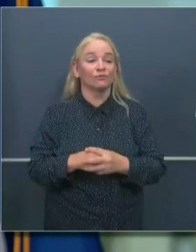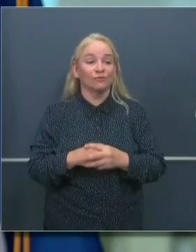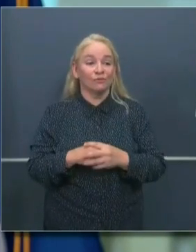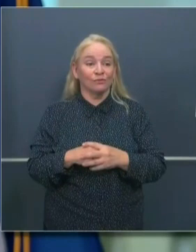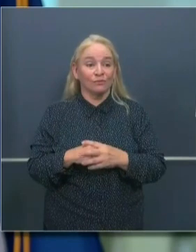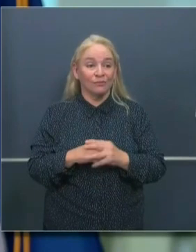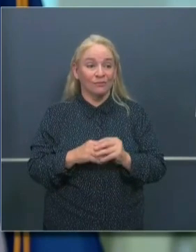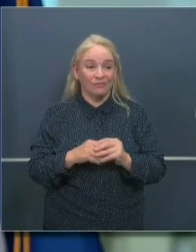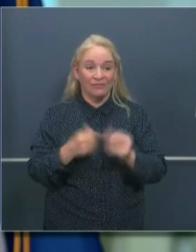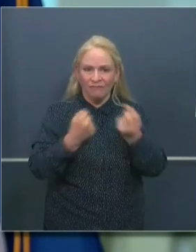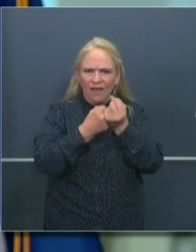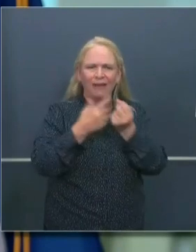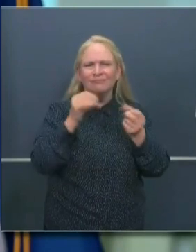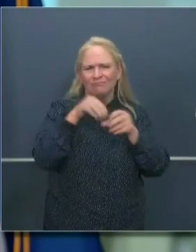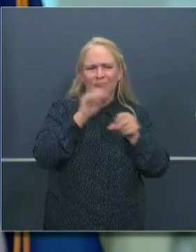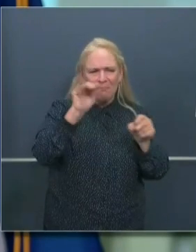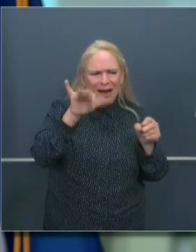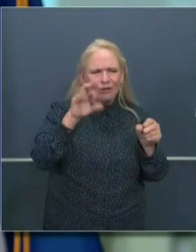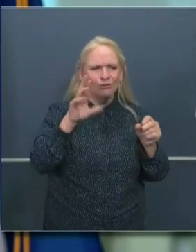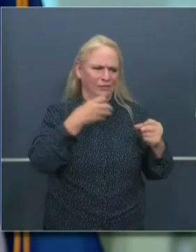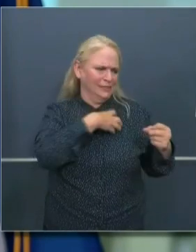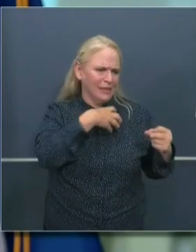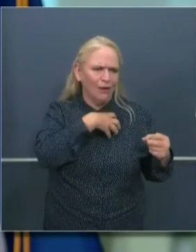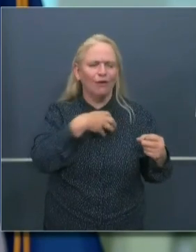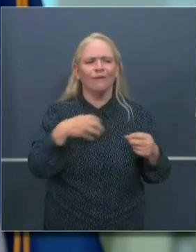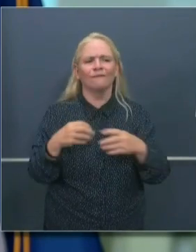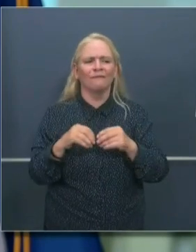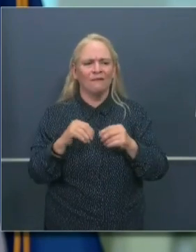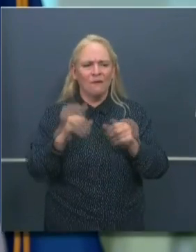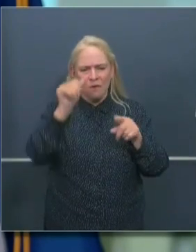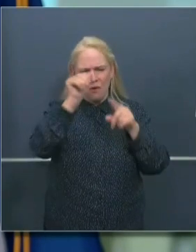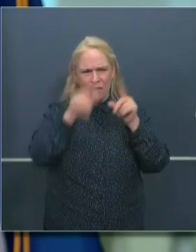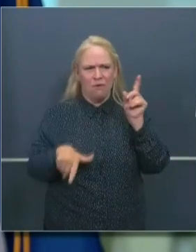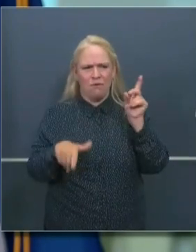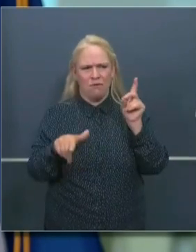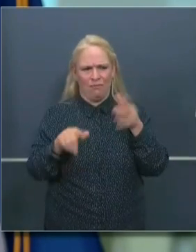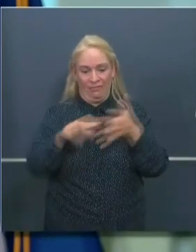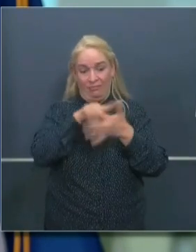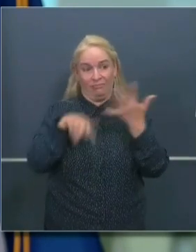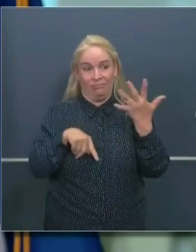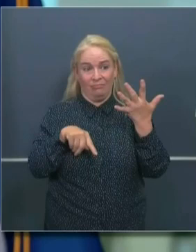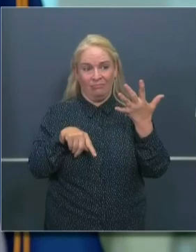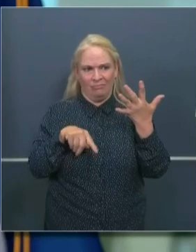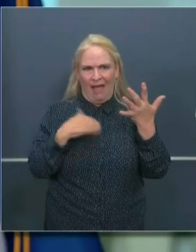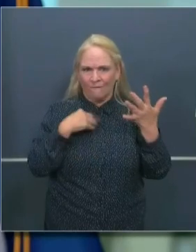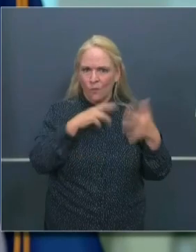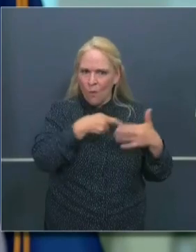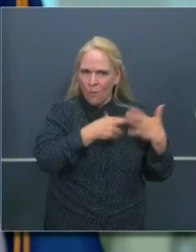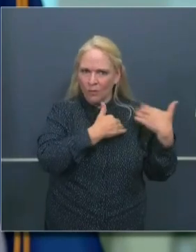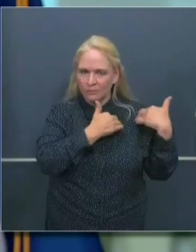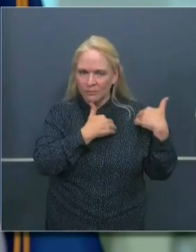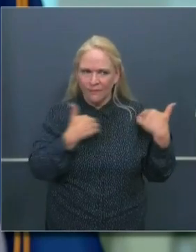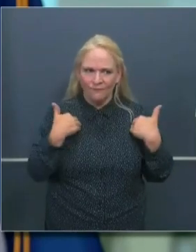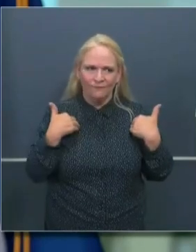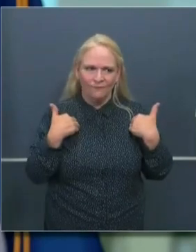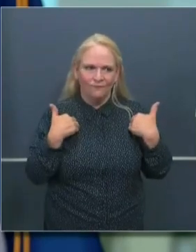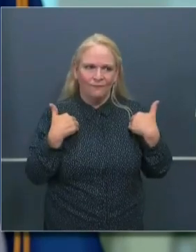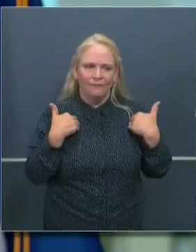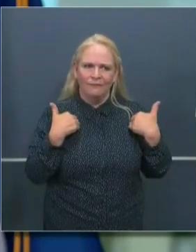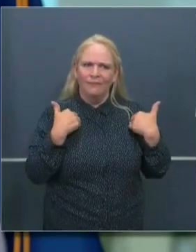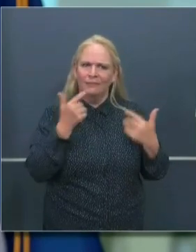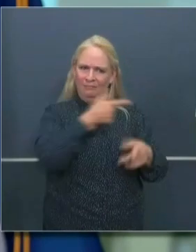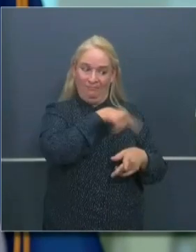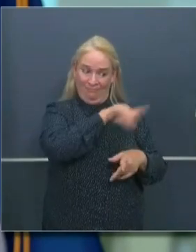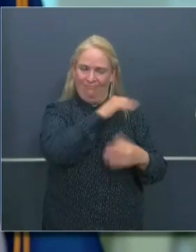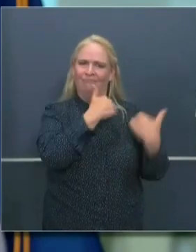the county sheriffs. All of these jurisdictions have a role and responsibility to play on the enforcement. If